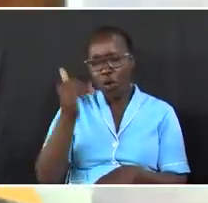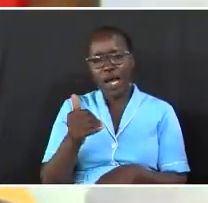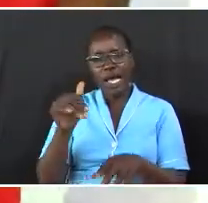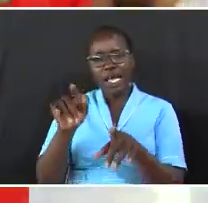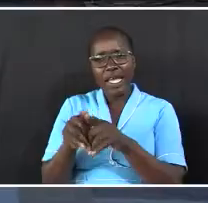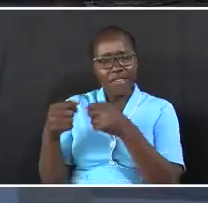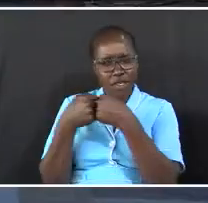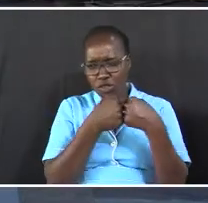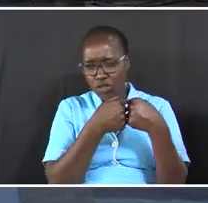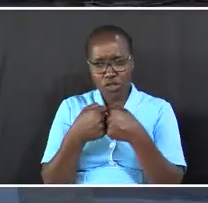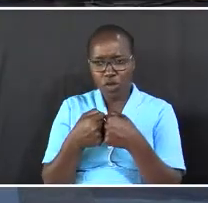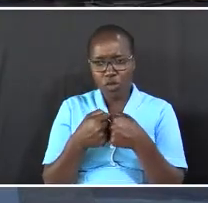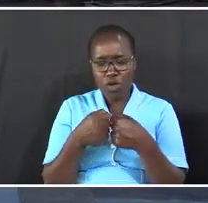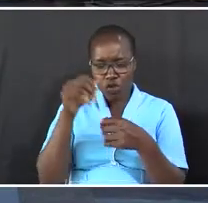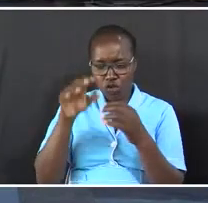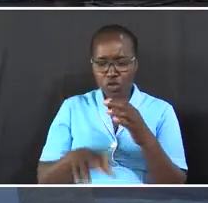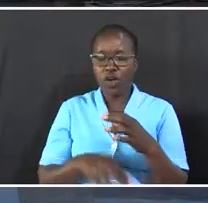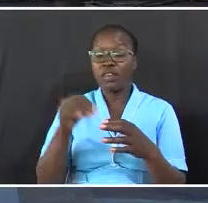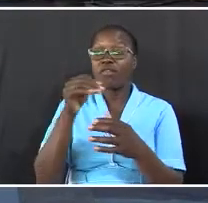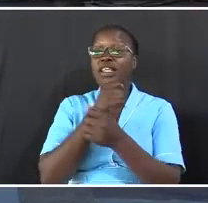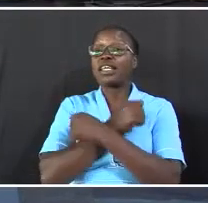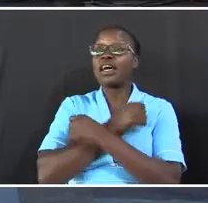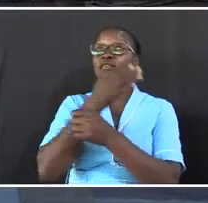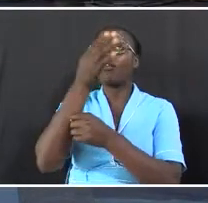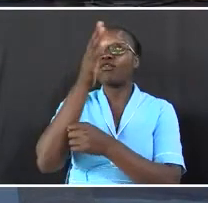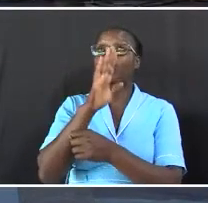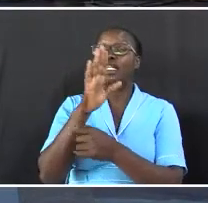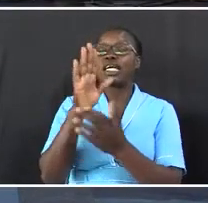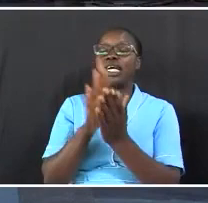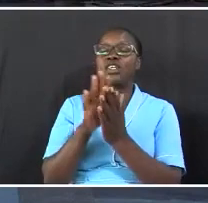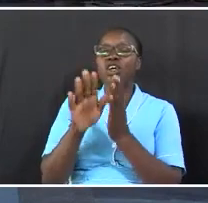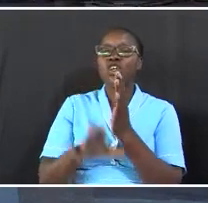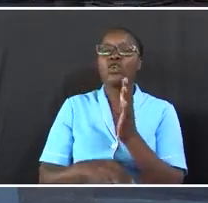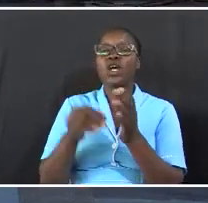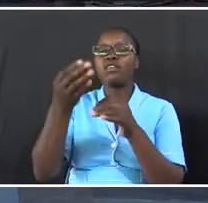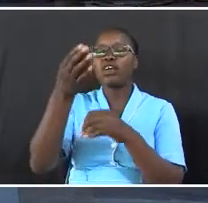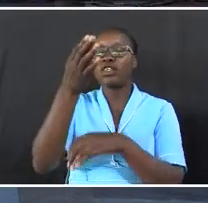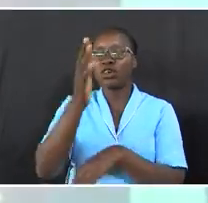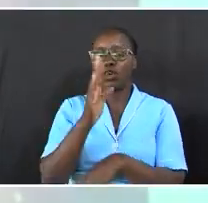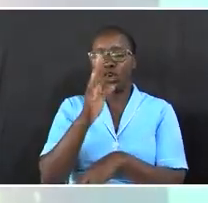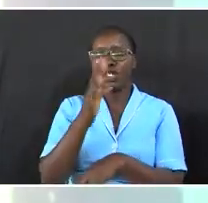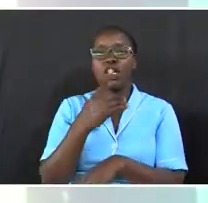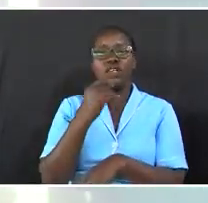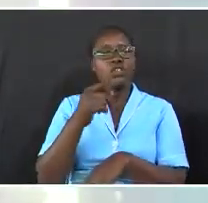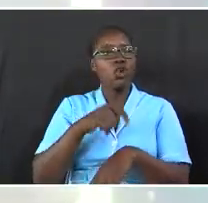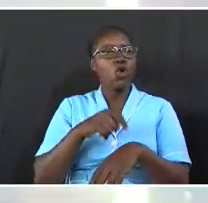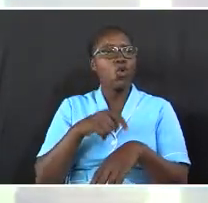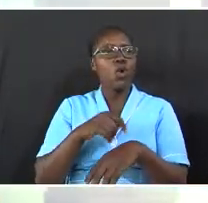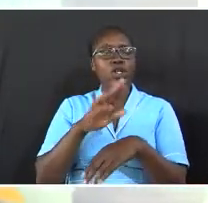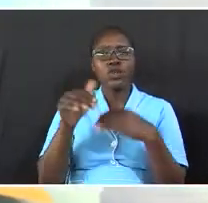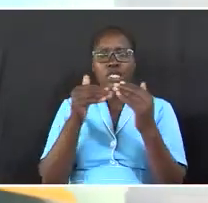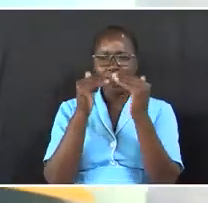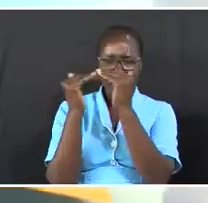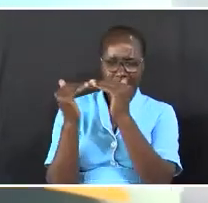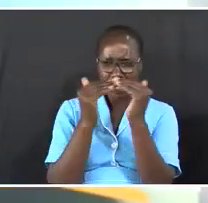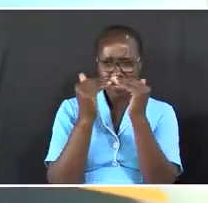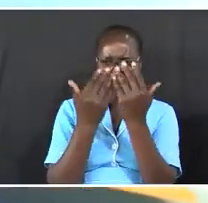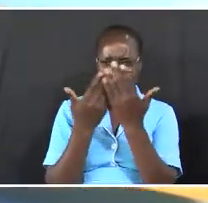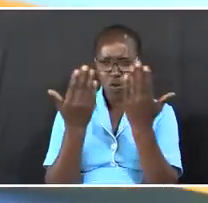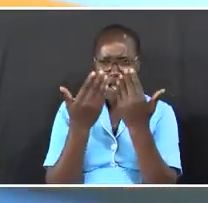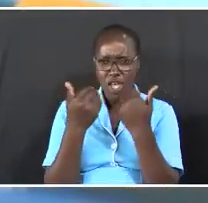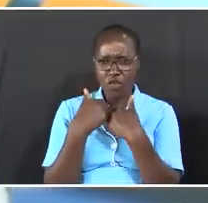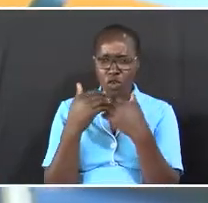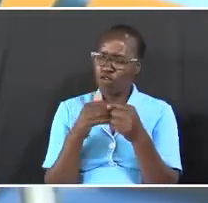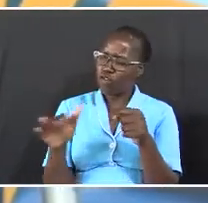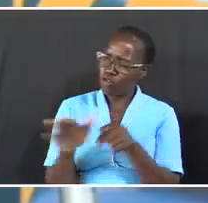the storm, you can find the love of God and you can find joy. And so when you reach at that level where you have